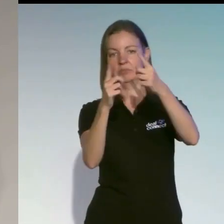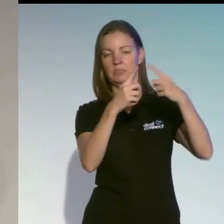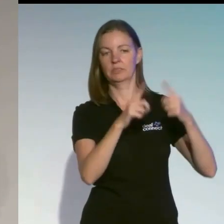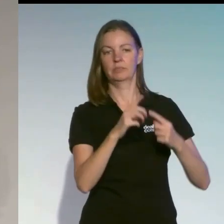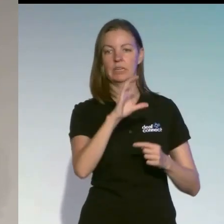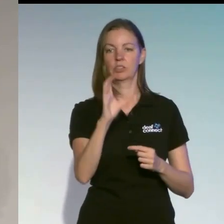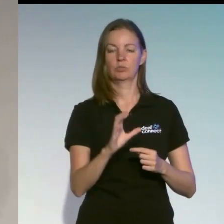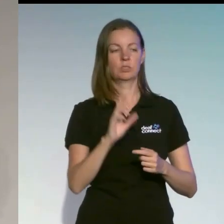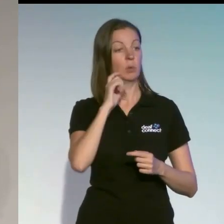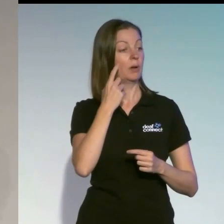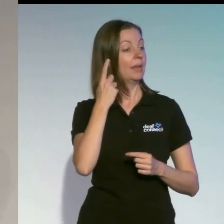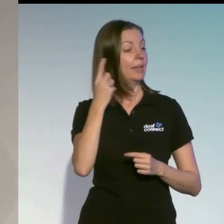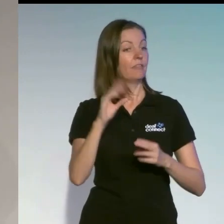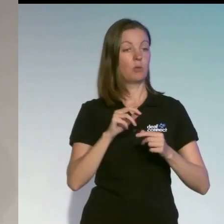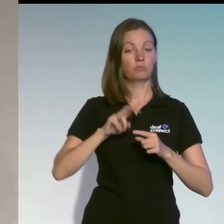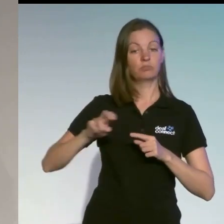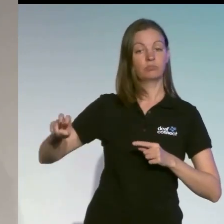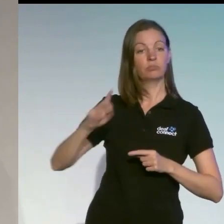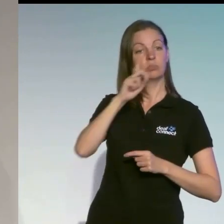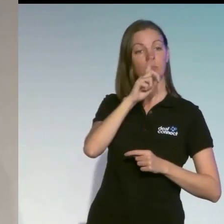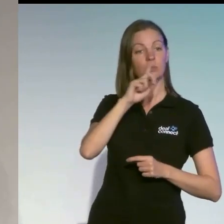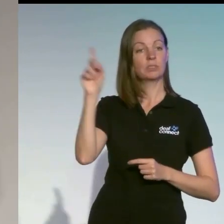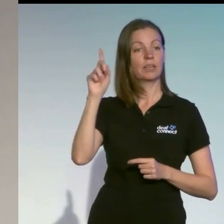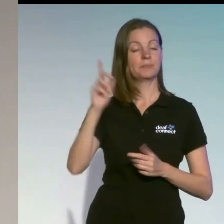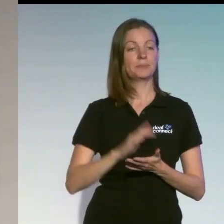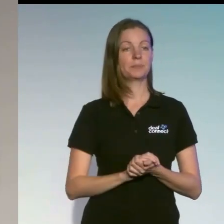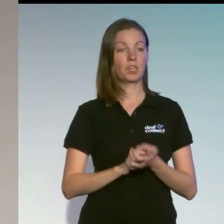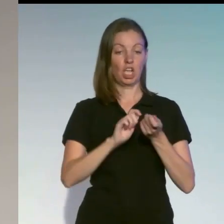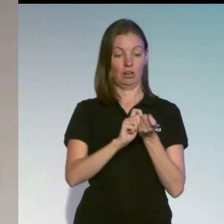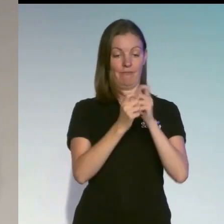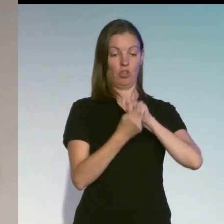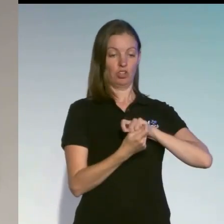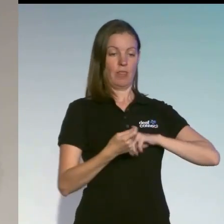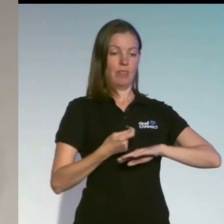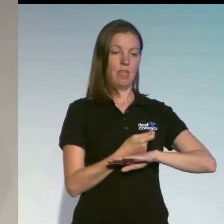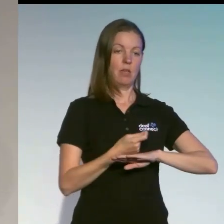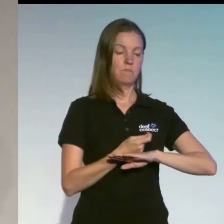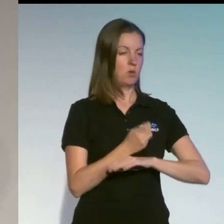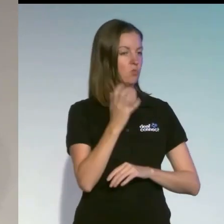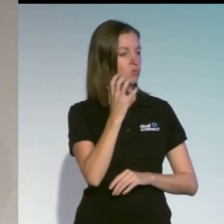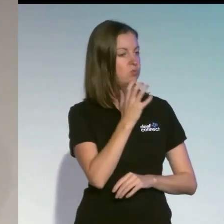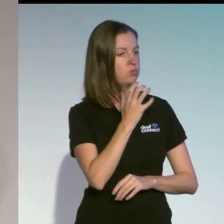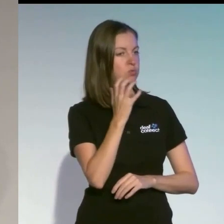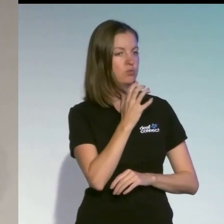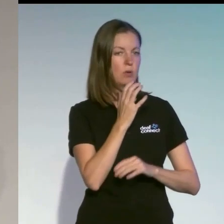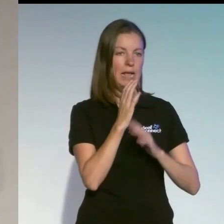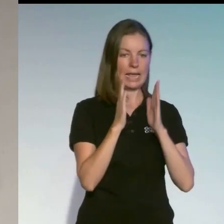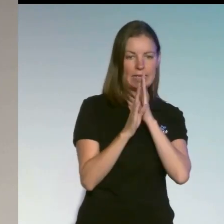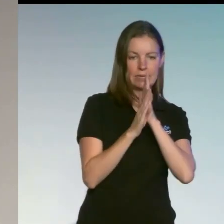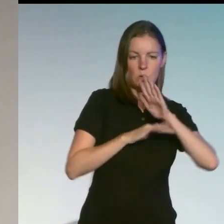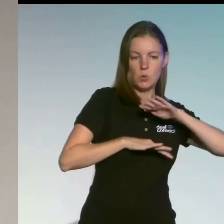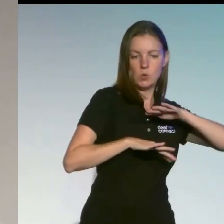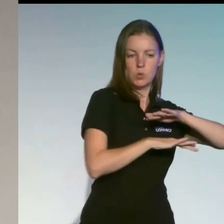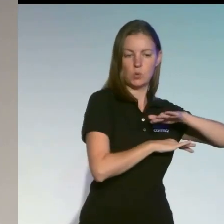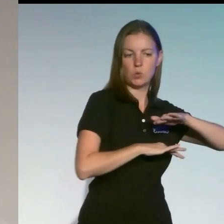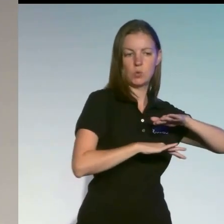of them today. Conversion therapy is a hidden curse, which I'm glad that so many